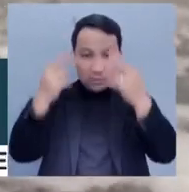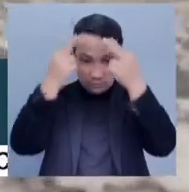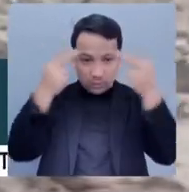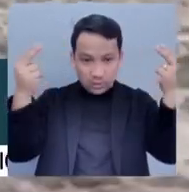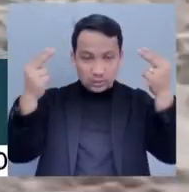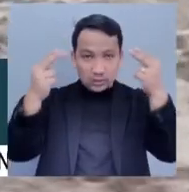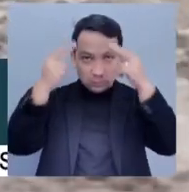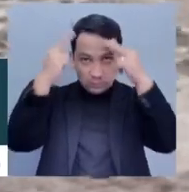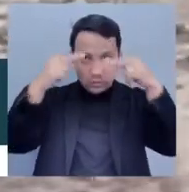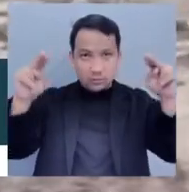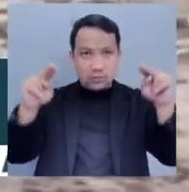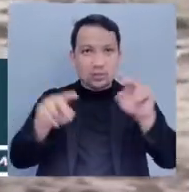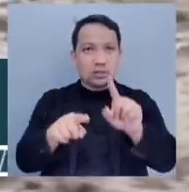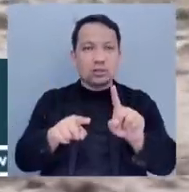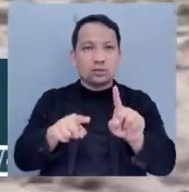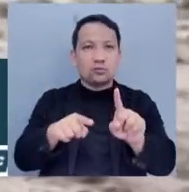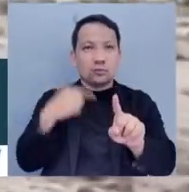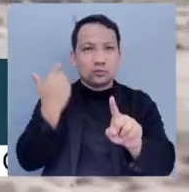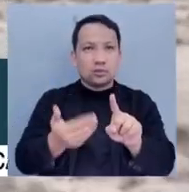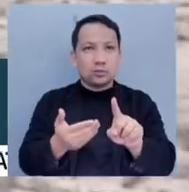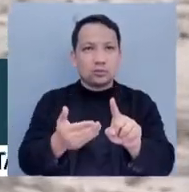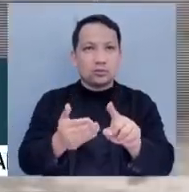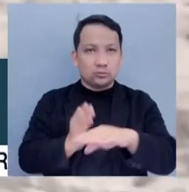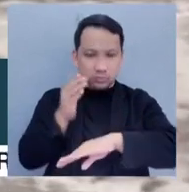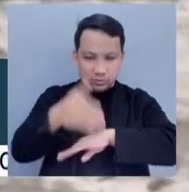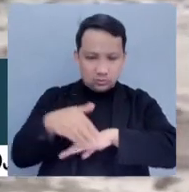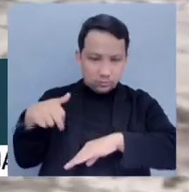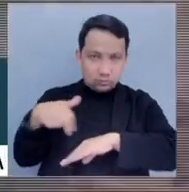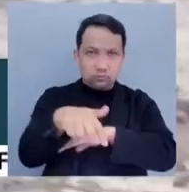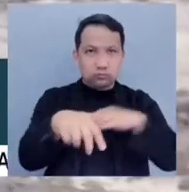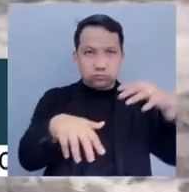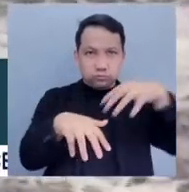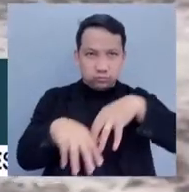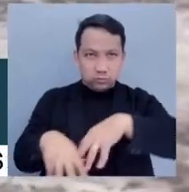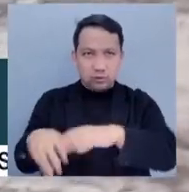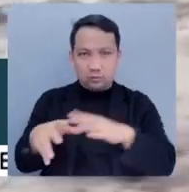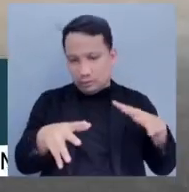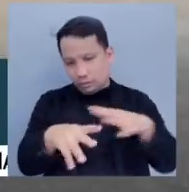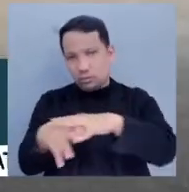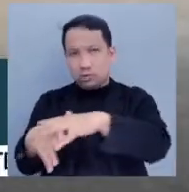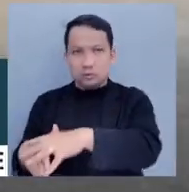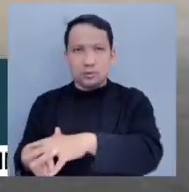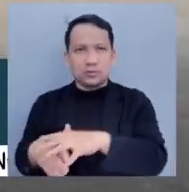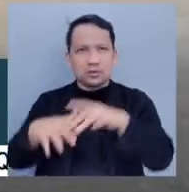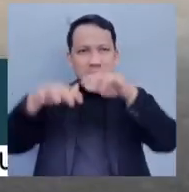did say one man was killed as he was crossing a stream and got swept away. The amount of